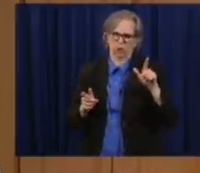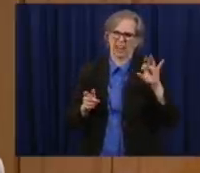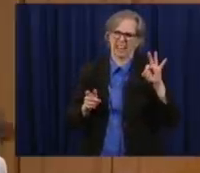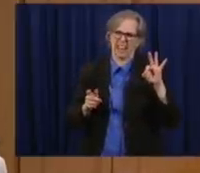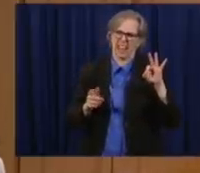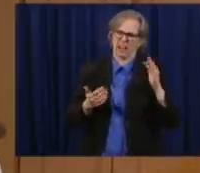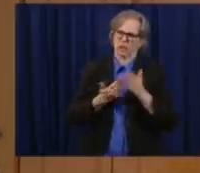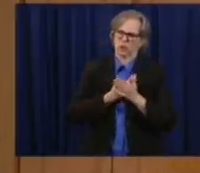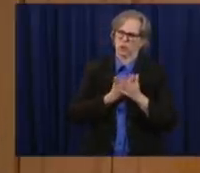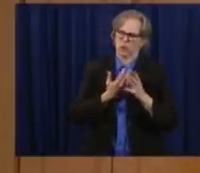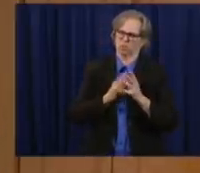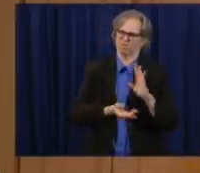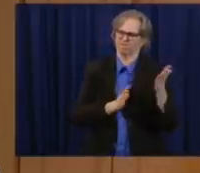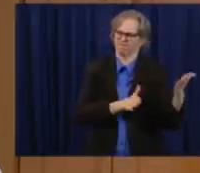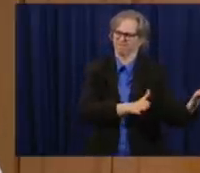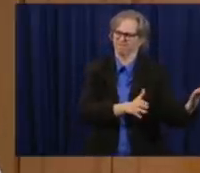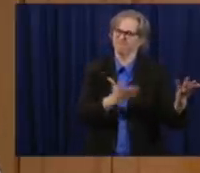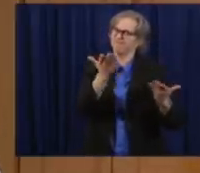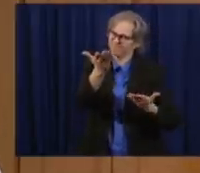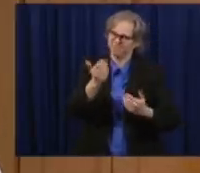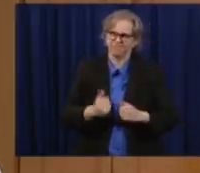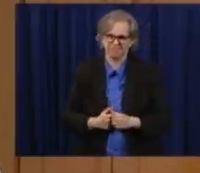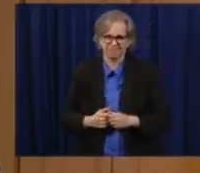don't know if we have more. Eric, do we have?